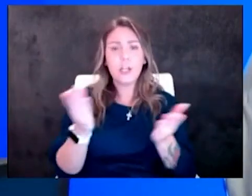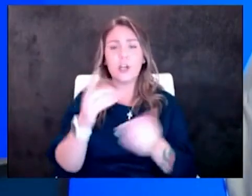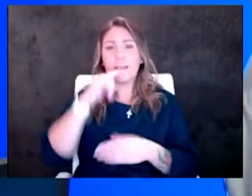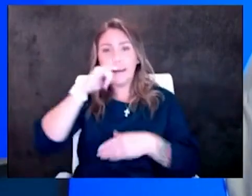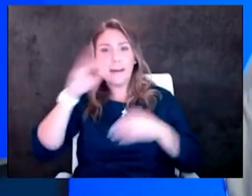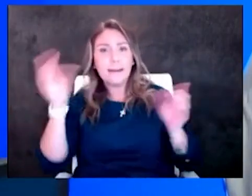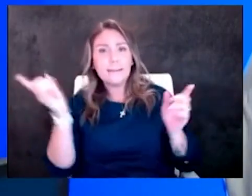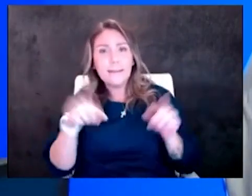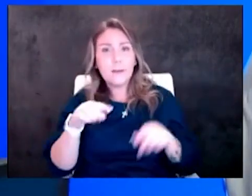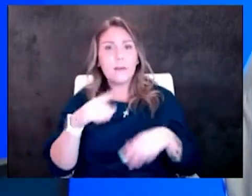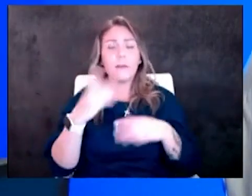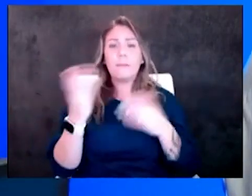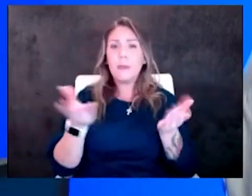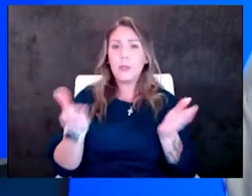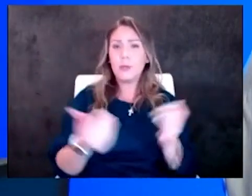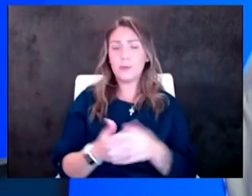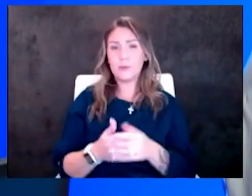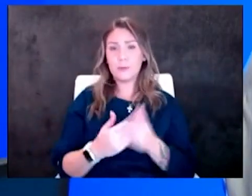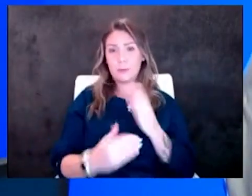morning,